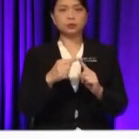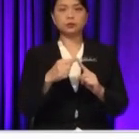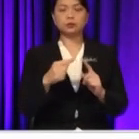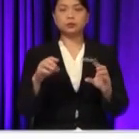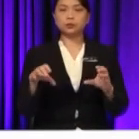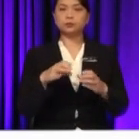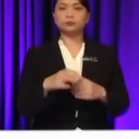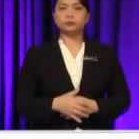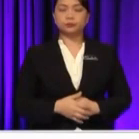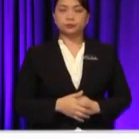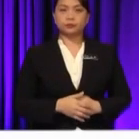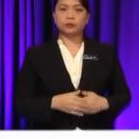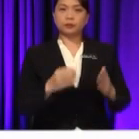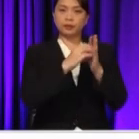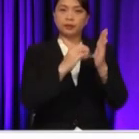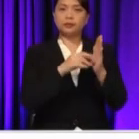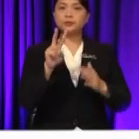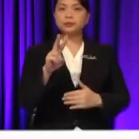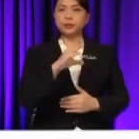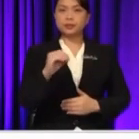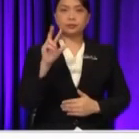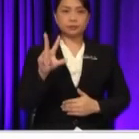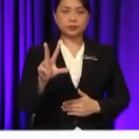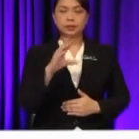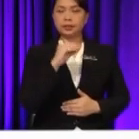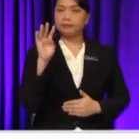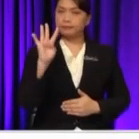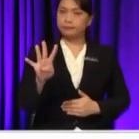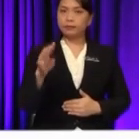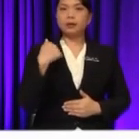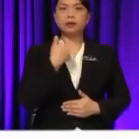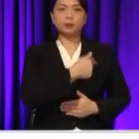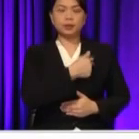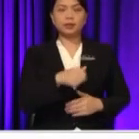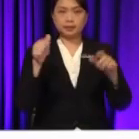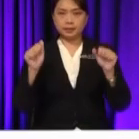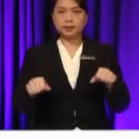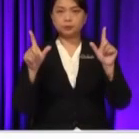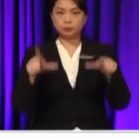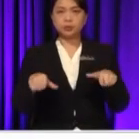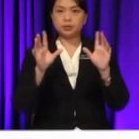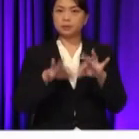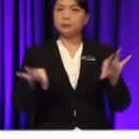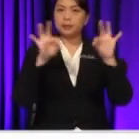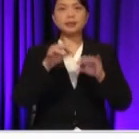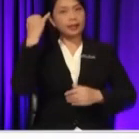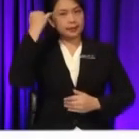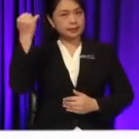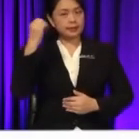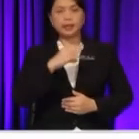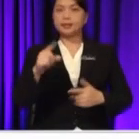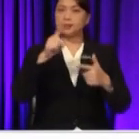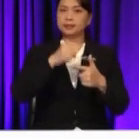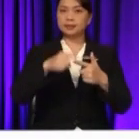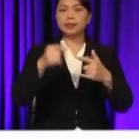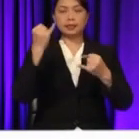have paragraphs, so paragraphs 2, paragraph 3 and paragraph 4 where we can put up our main idea And then